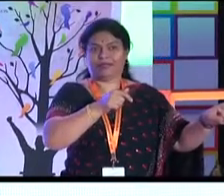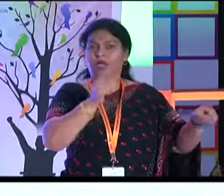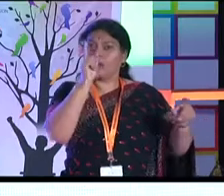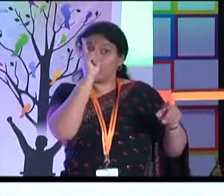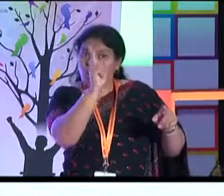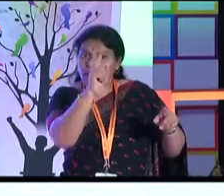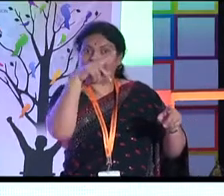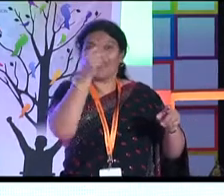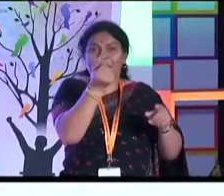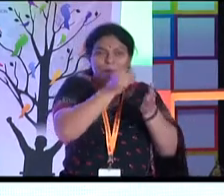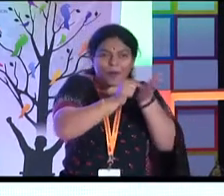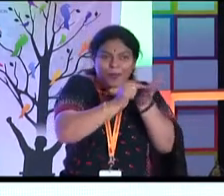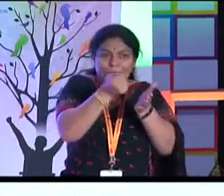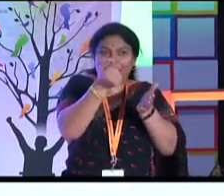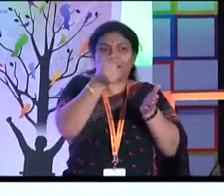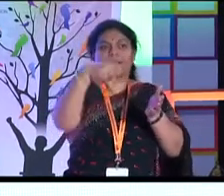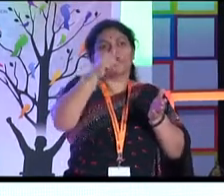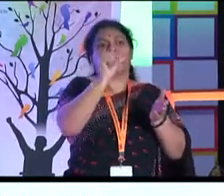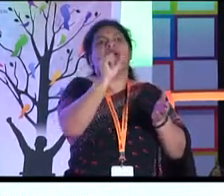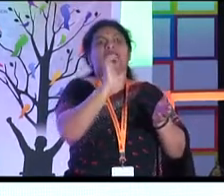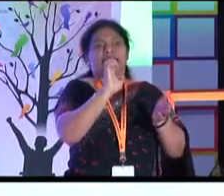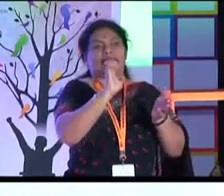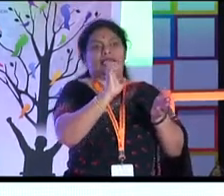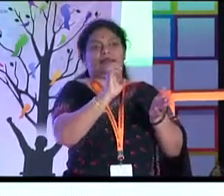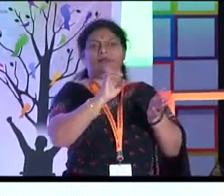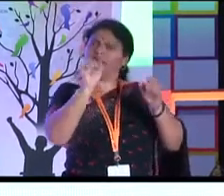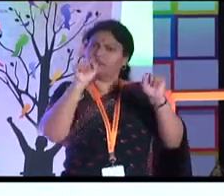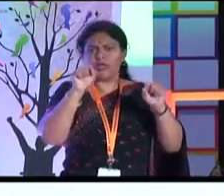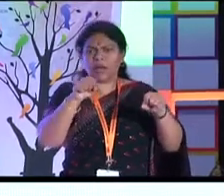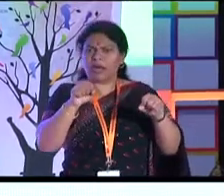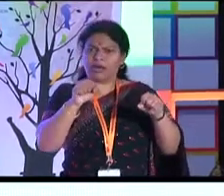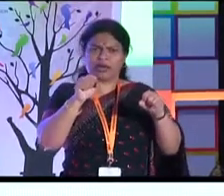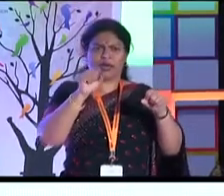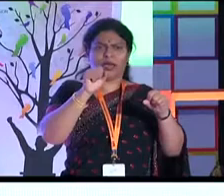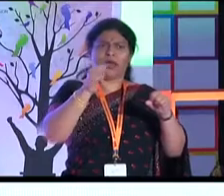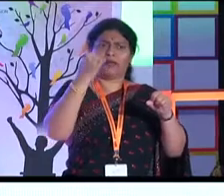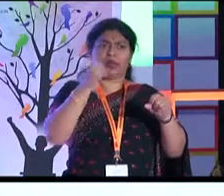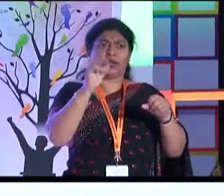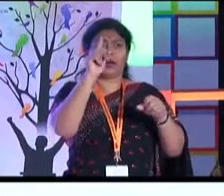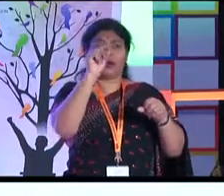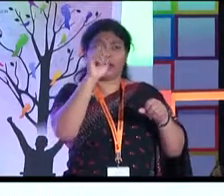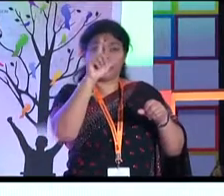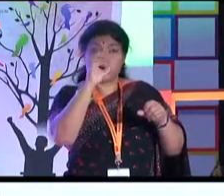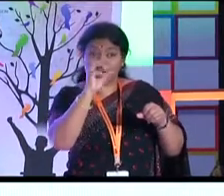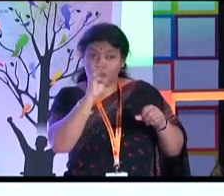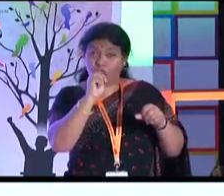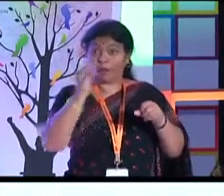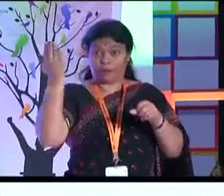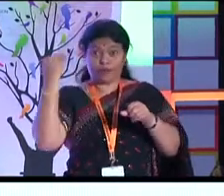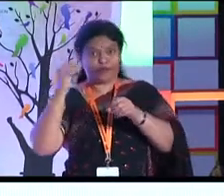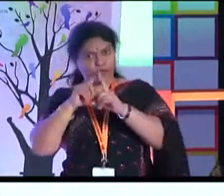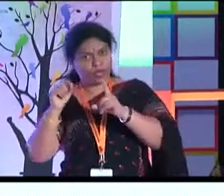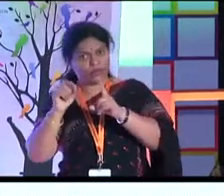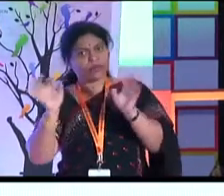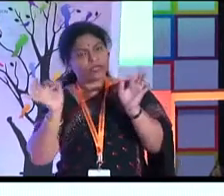paise. We can do it because we have done it in telecom. You know, we have now 950 million